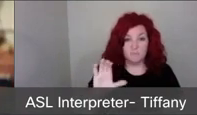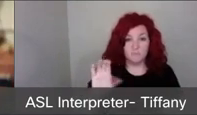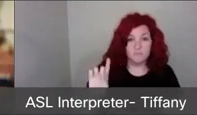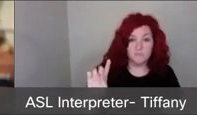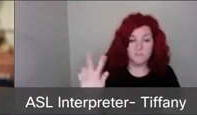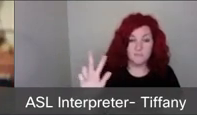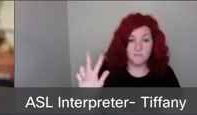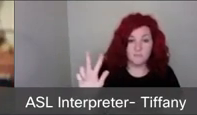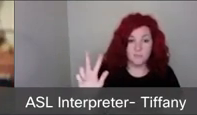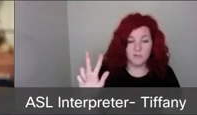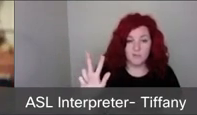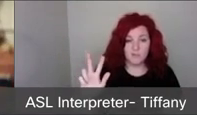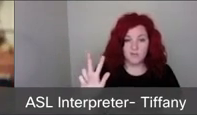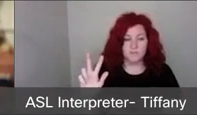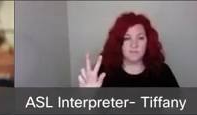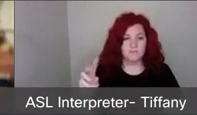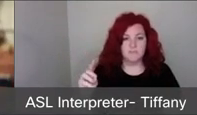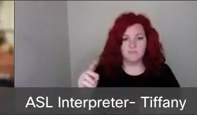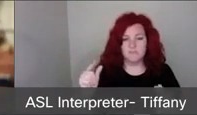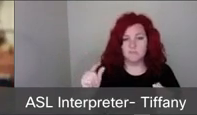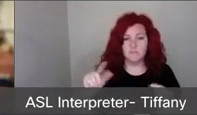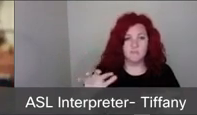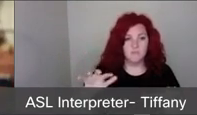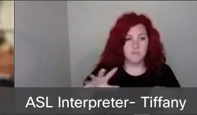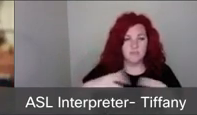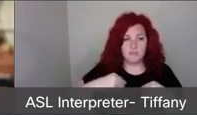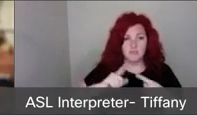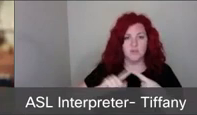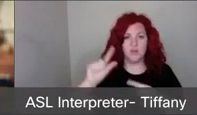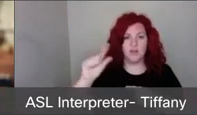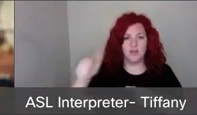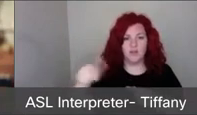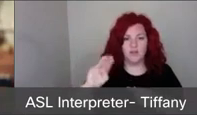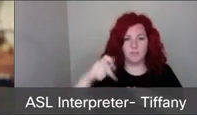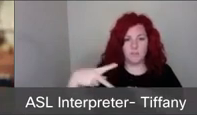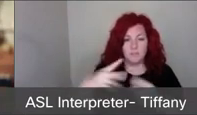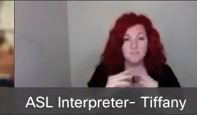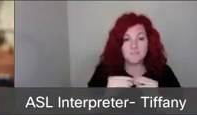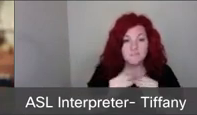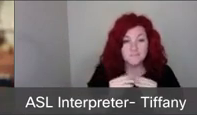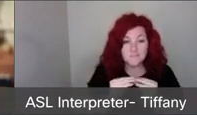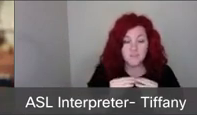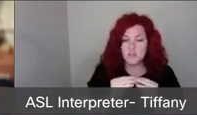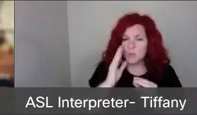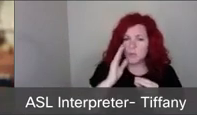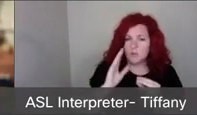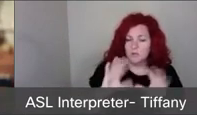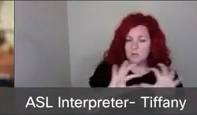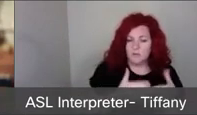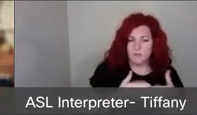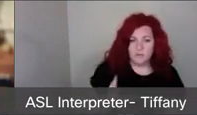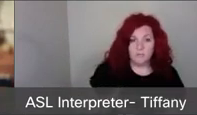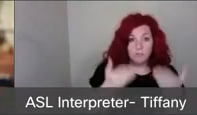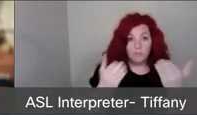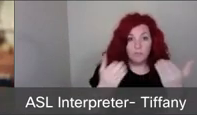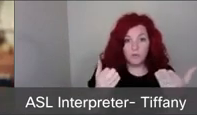was anonymously adopted until like late in the mapping sessions. So like, you know how like this coalition proposed